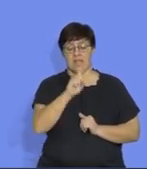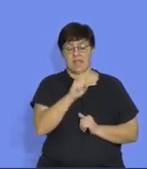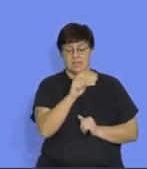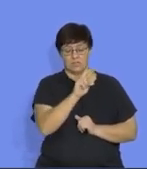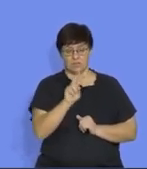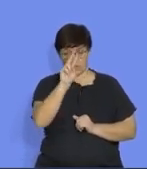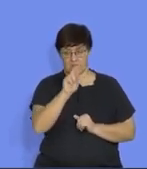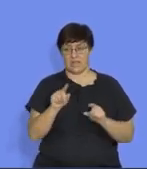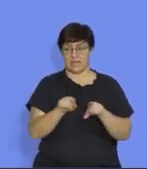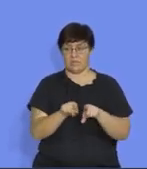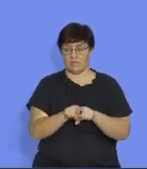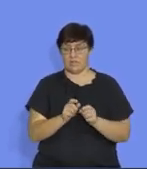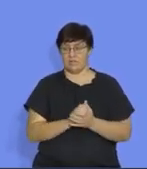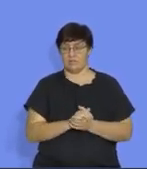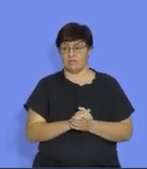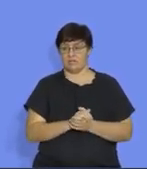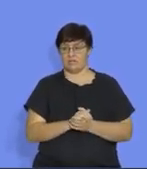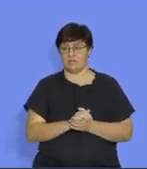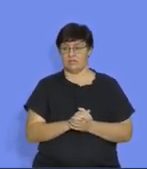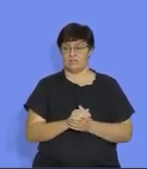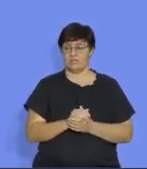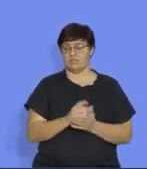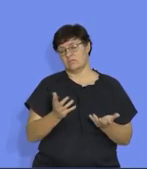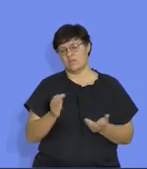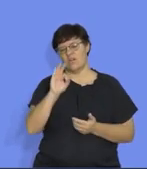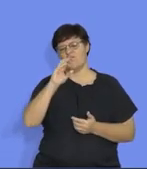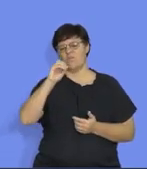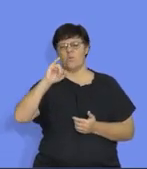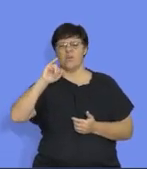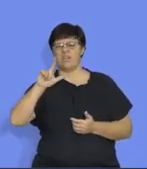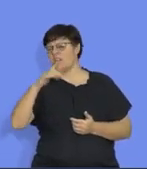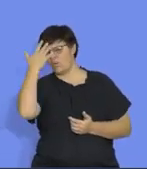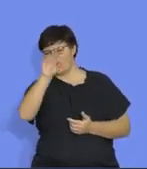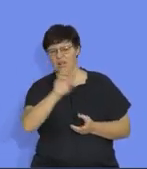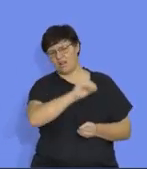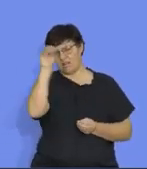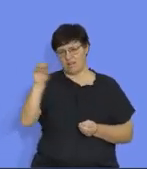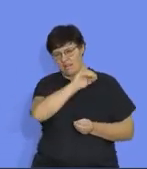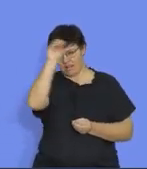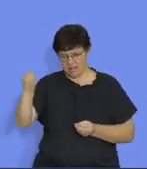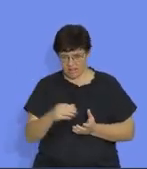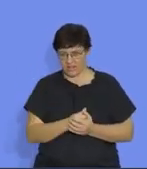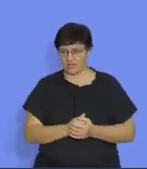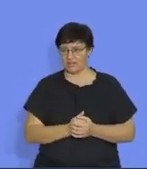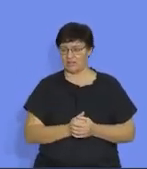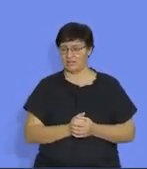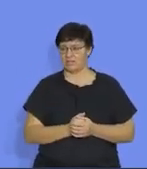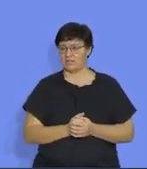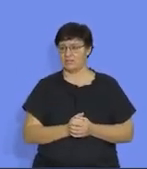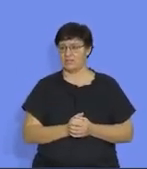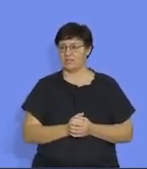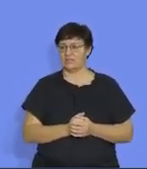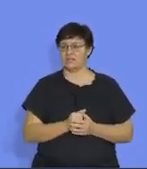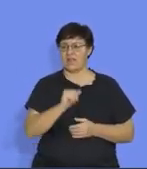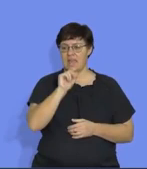squared is equal to, if we do FOIL or however else you know how to multiply binomials together, you're going to end